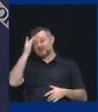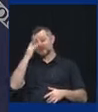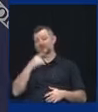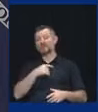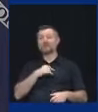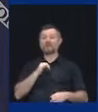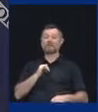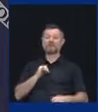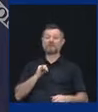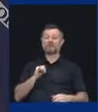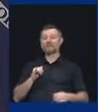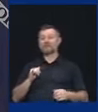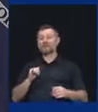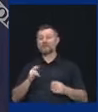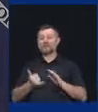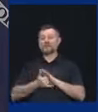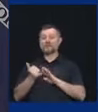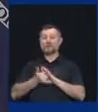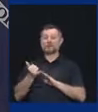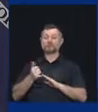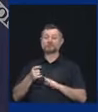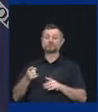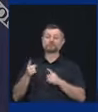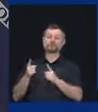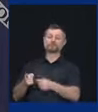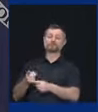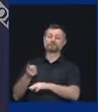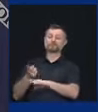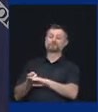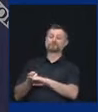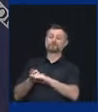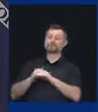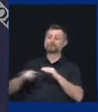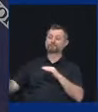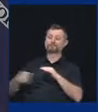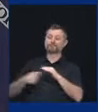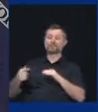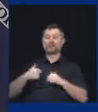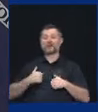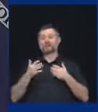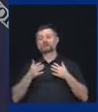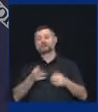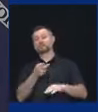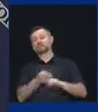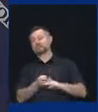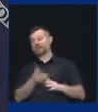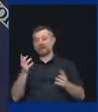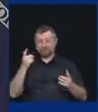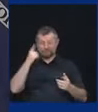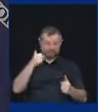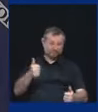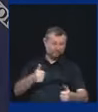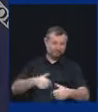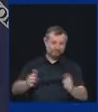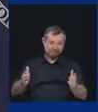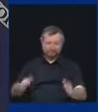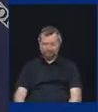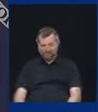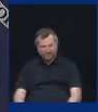you're in a subway, you're on the street, well, that's your decision, you're mentally ill.